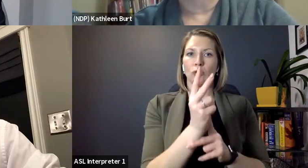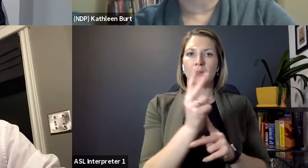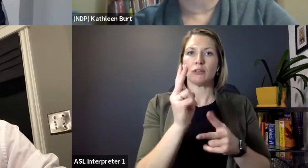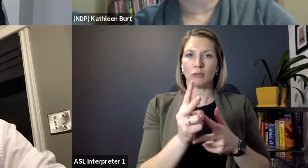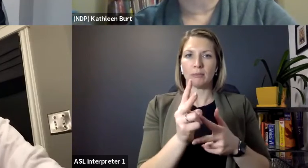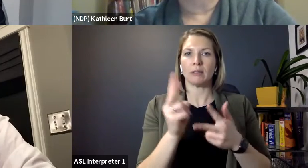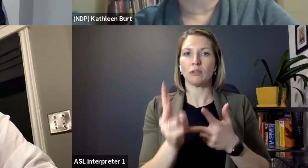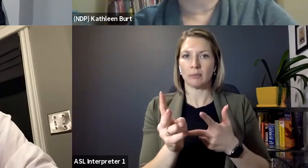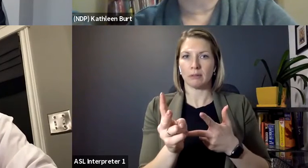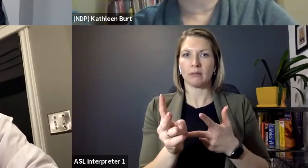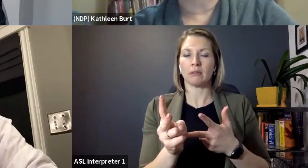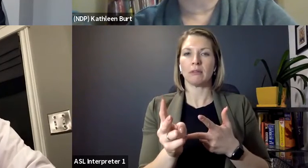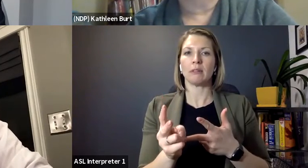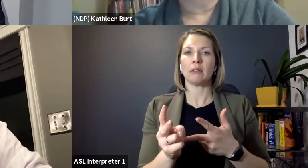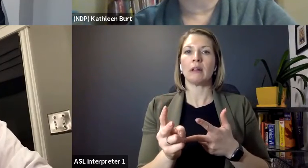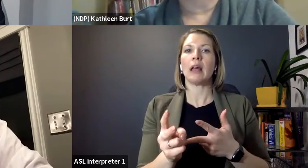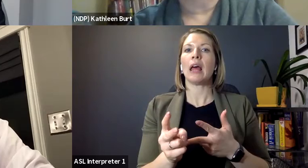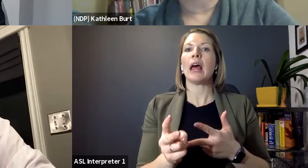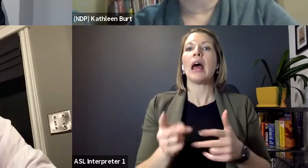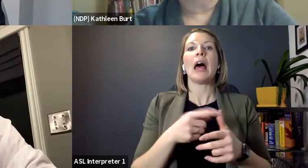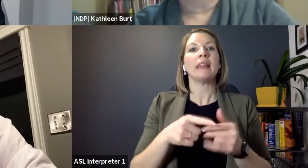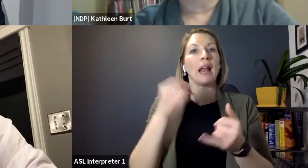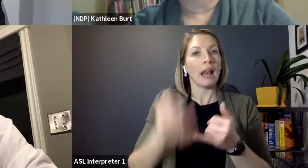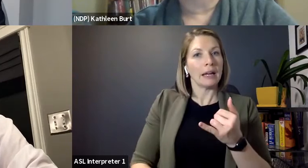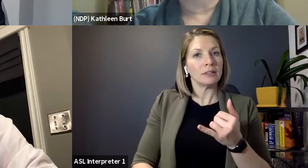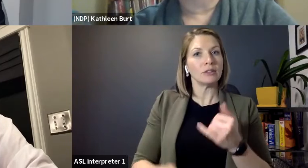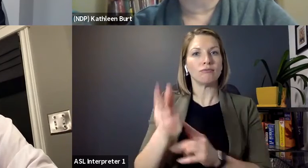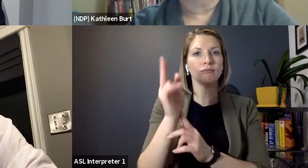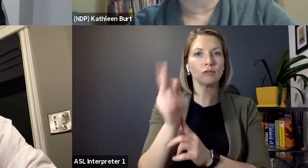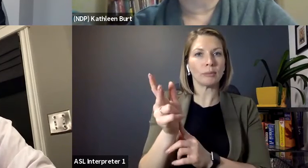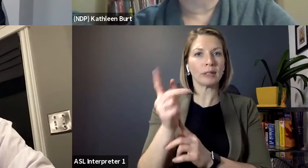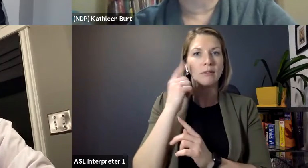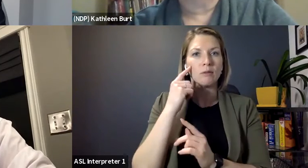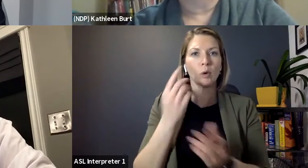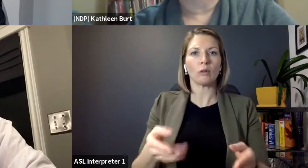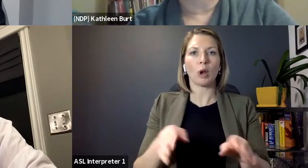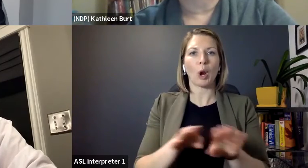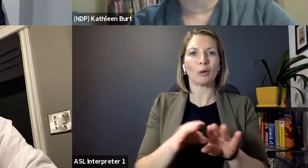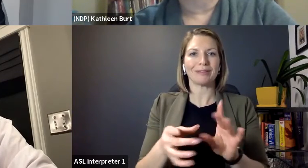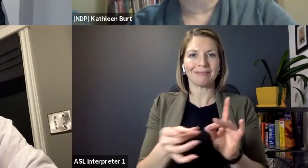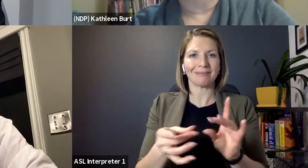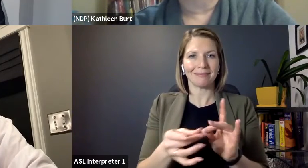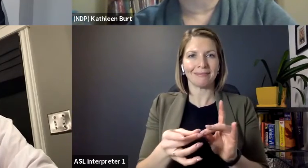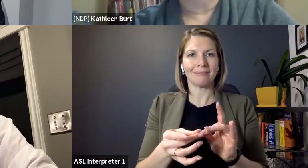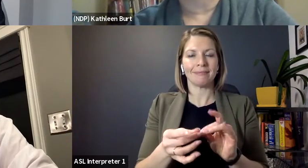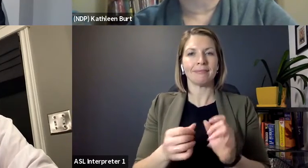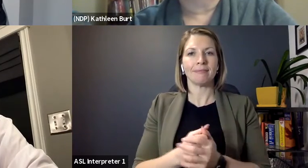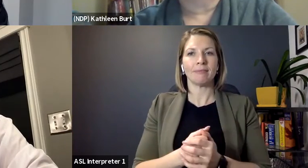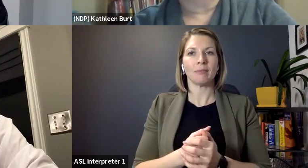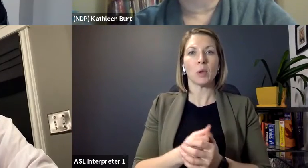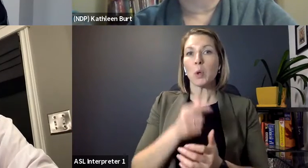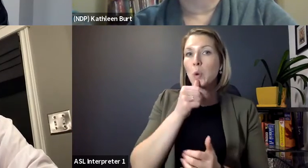forum will end with 3 minutes each to provide a closing statement. The order of speaking for the opening statements was determined by a